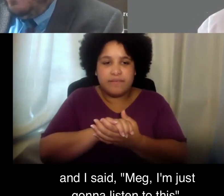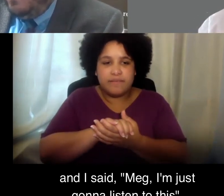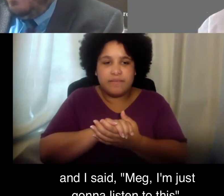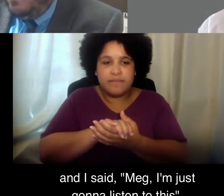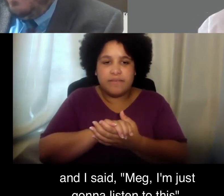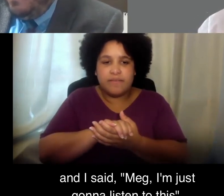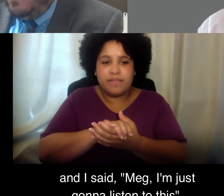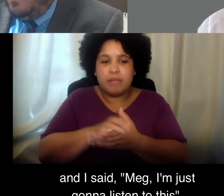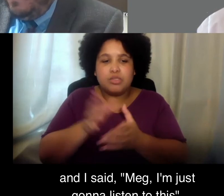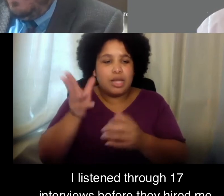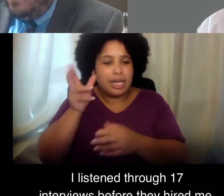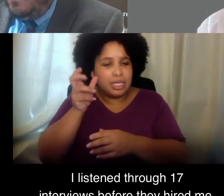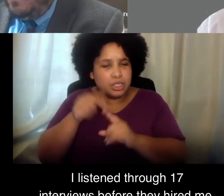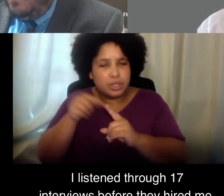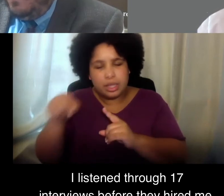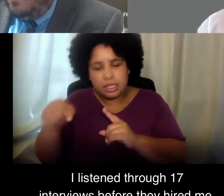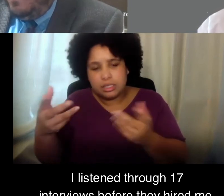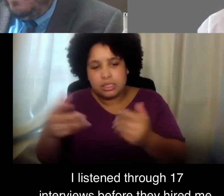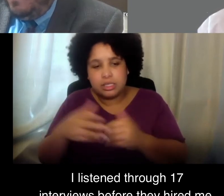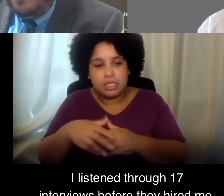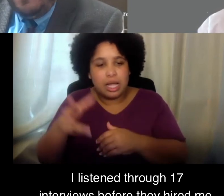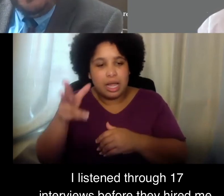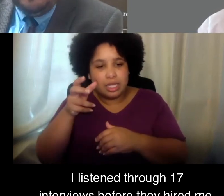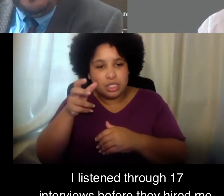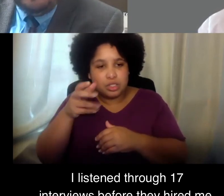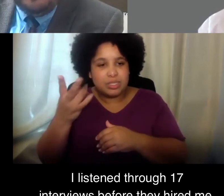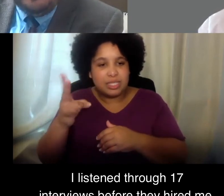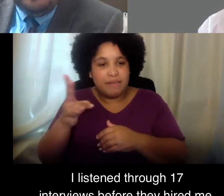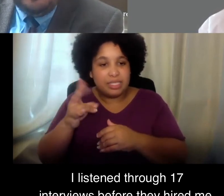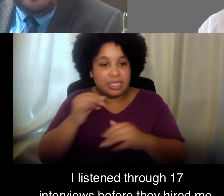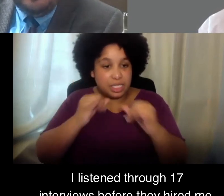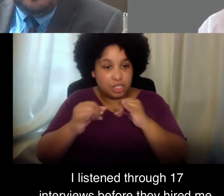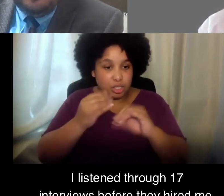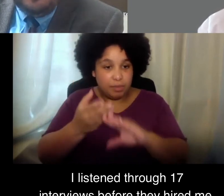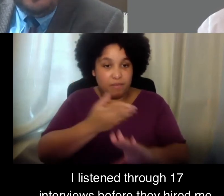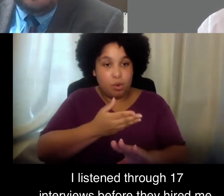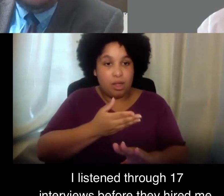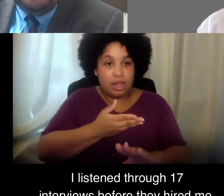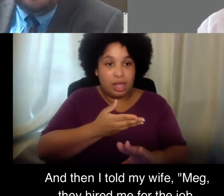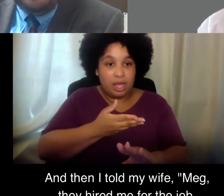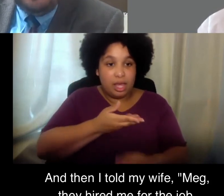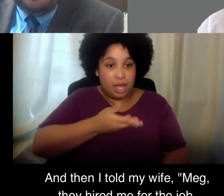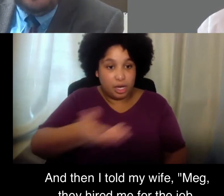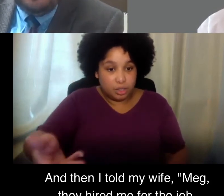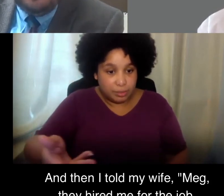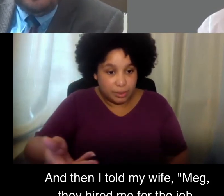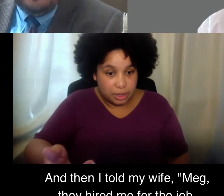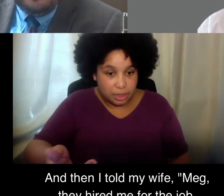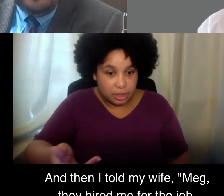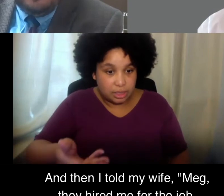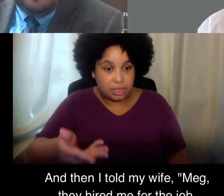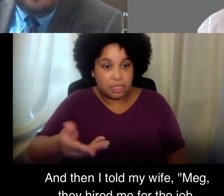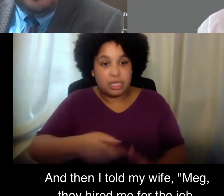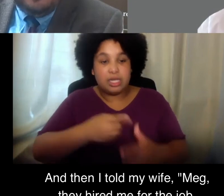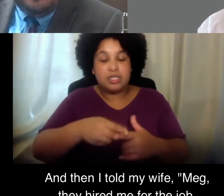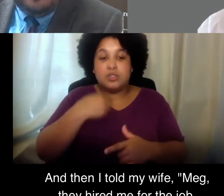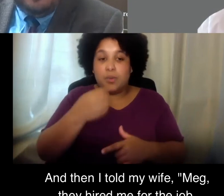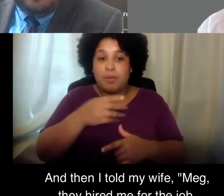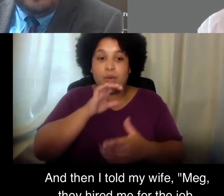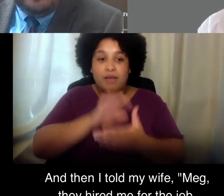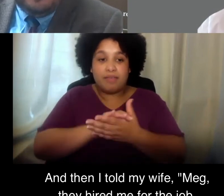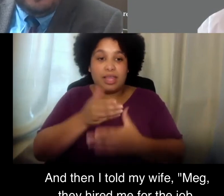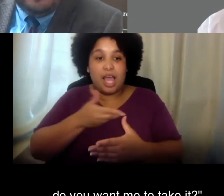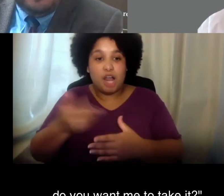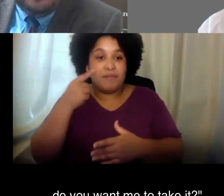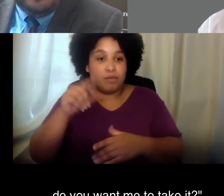going to listen to this. I listened through 17 interviews before they hired me. And then I told my wife, Mag, they hired me